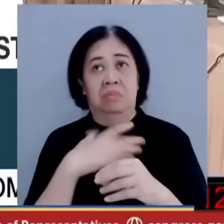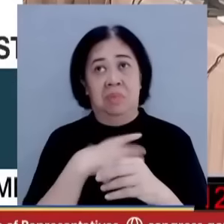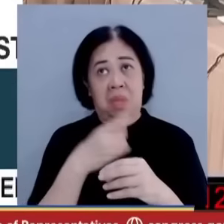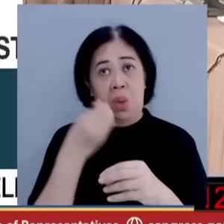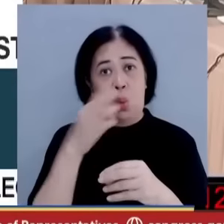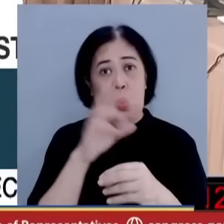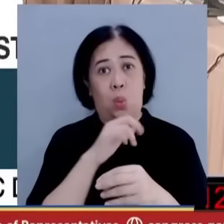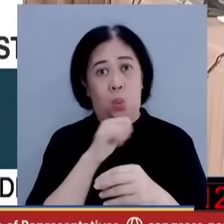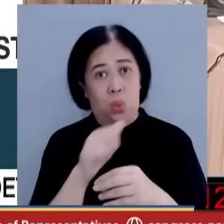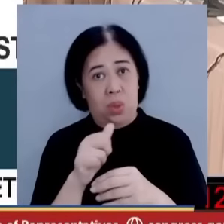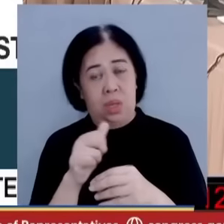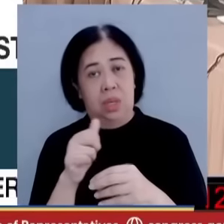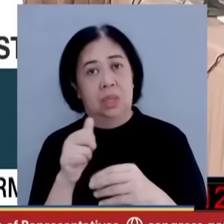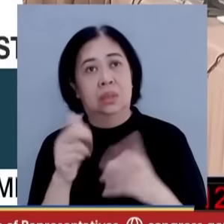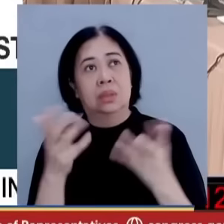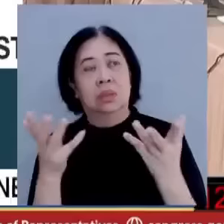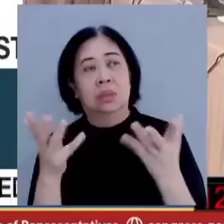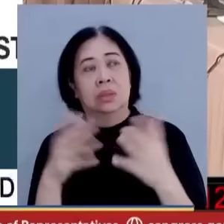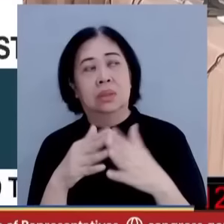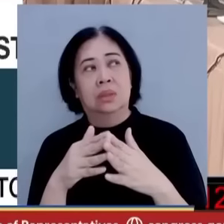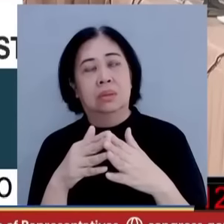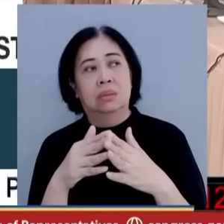no?